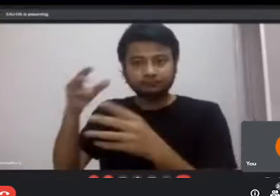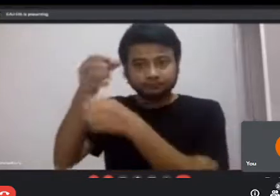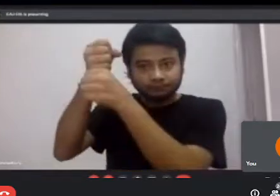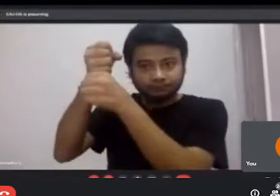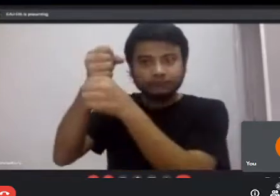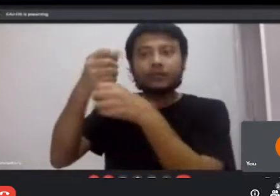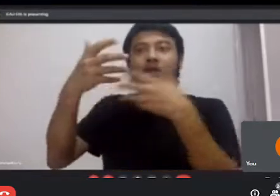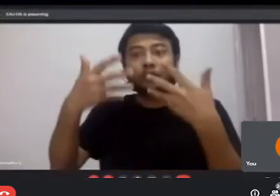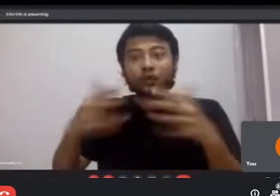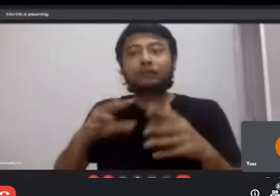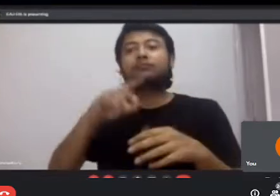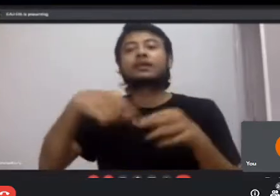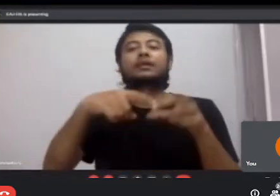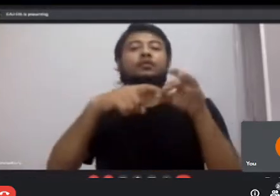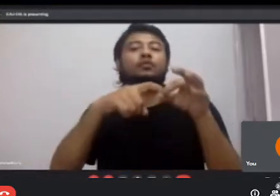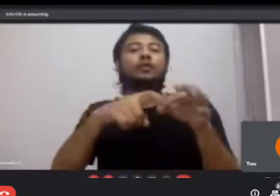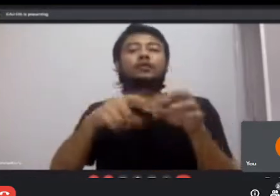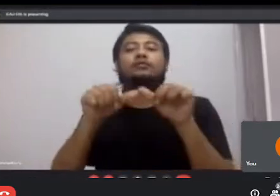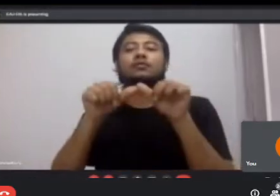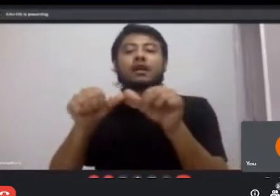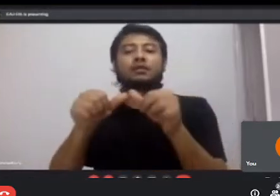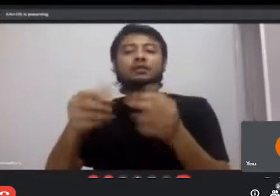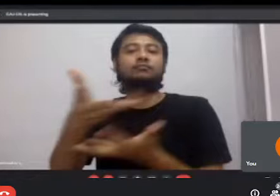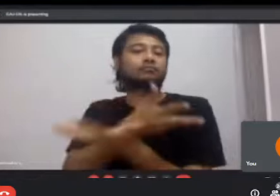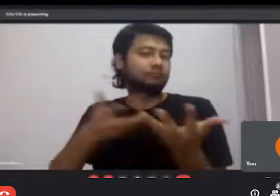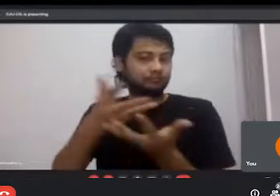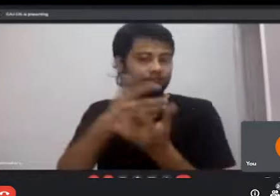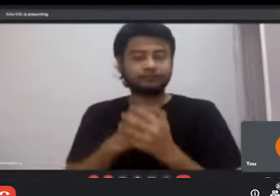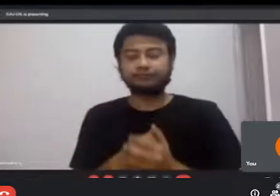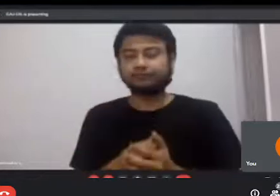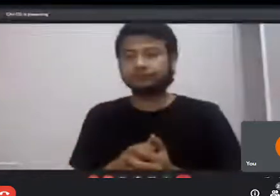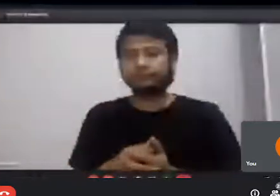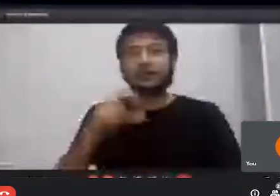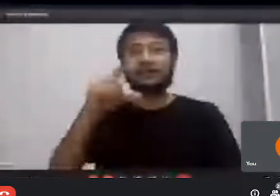Thank you also to CIIL for all the technical support.